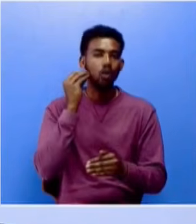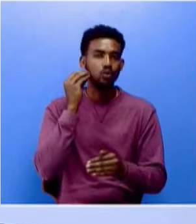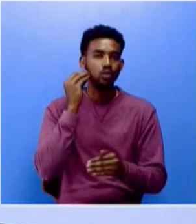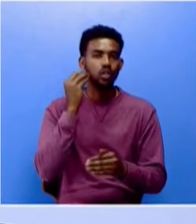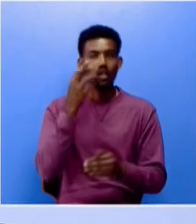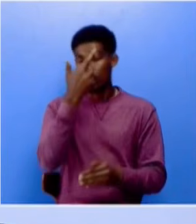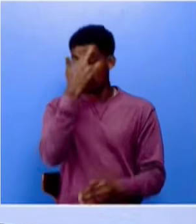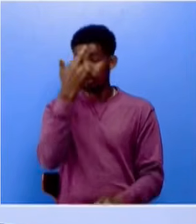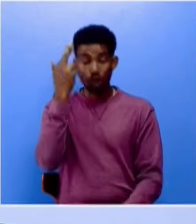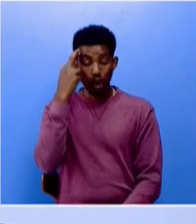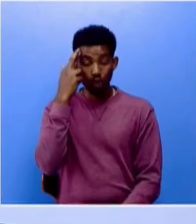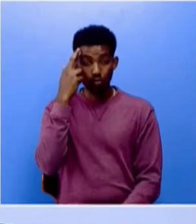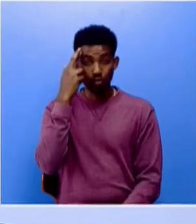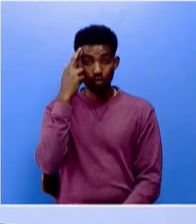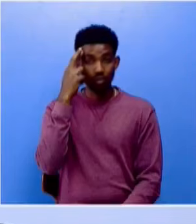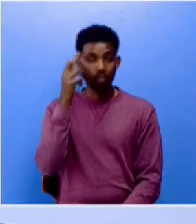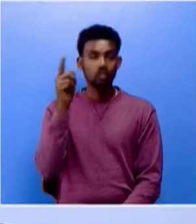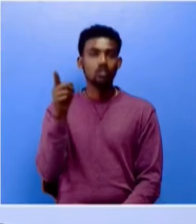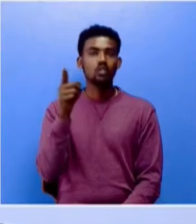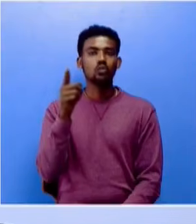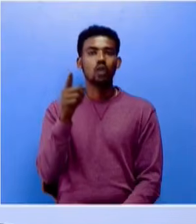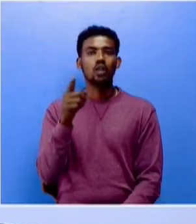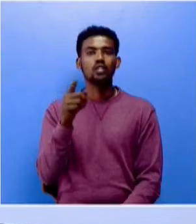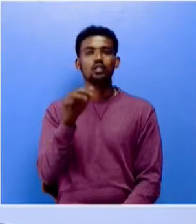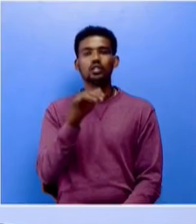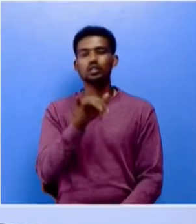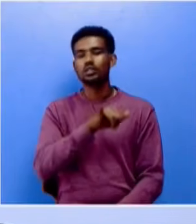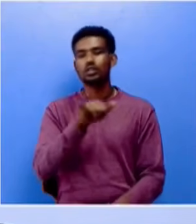Because just this one is as warning.